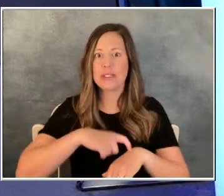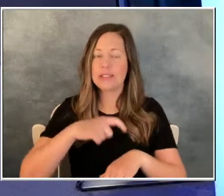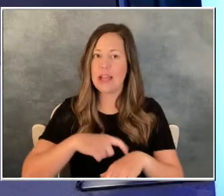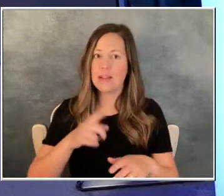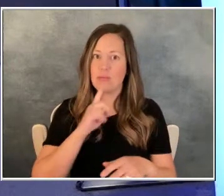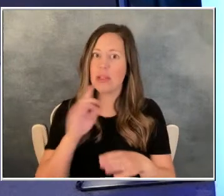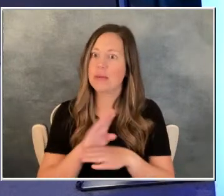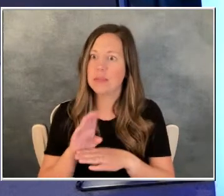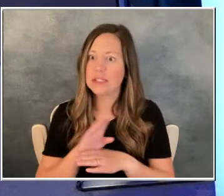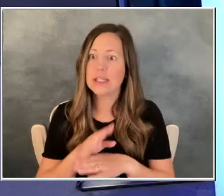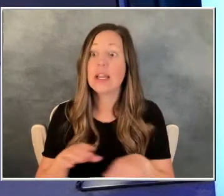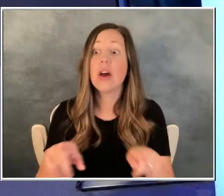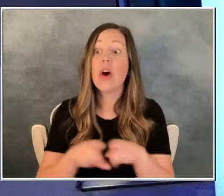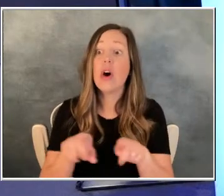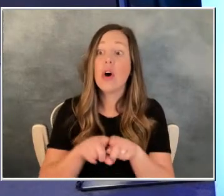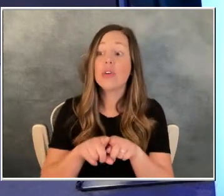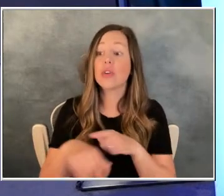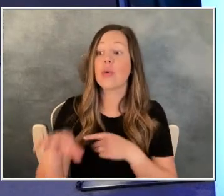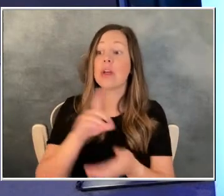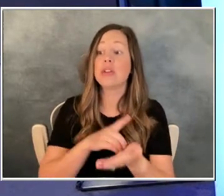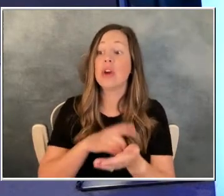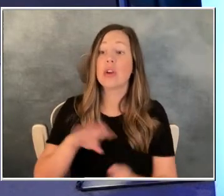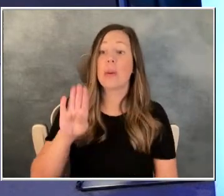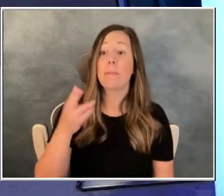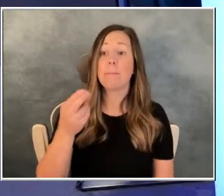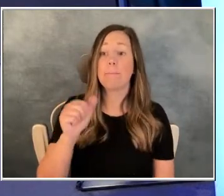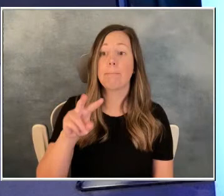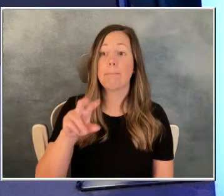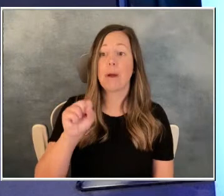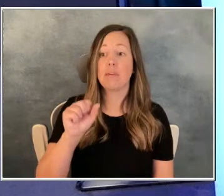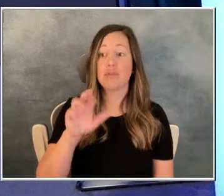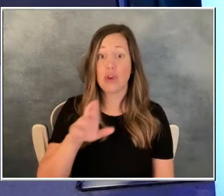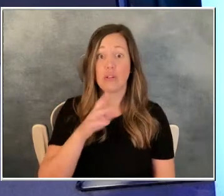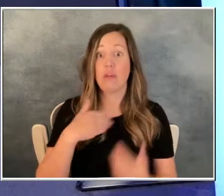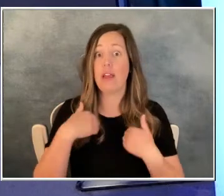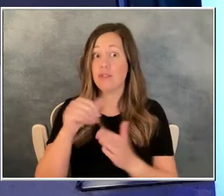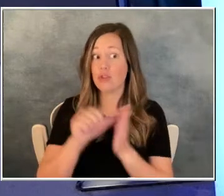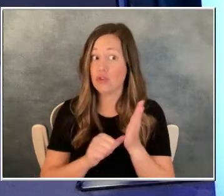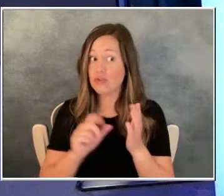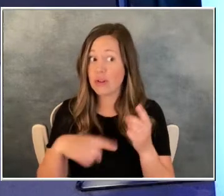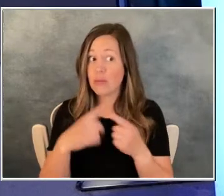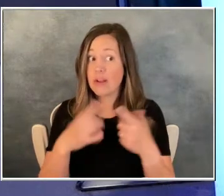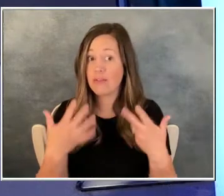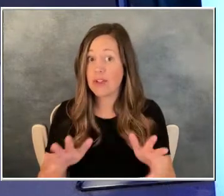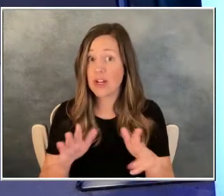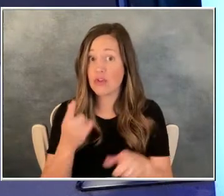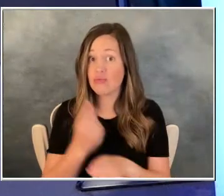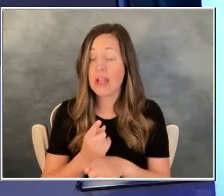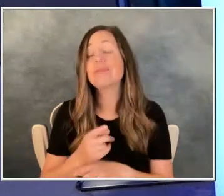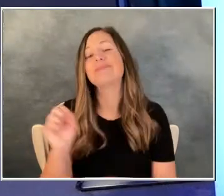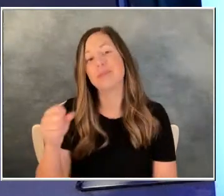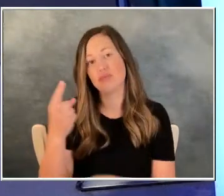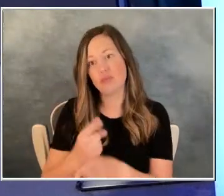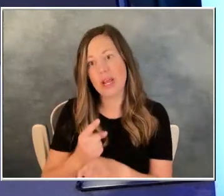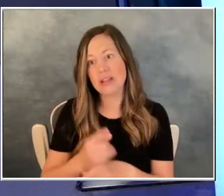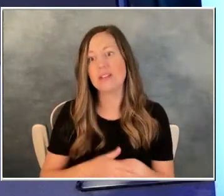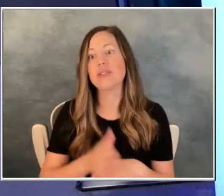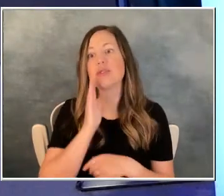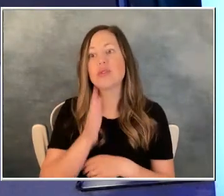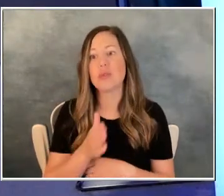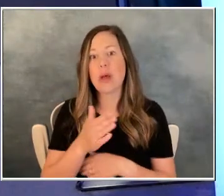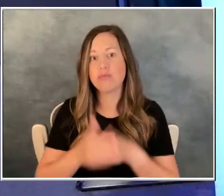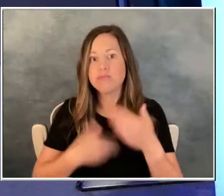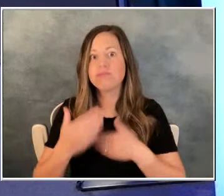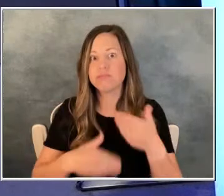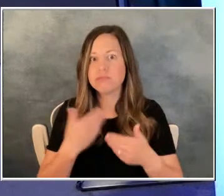off the bat that Dr. Bhavsar, you have a surgery later right on, after this. After we finish this, yes. For one of your burn patients. So we're gonna get you to that surgery